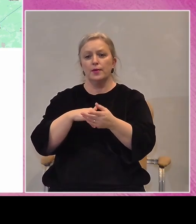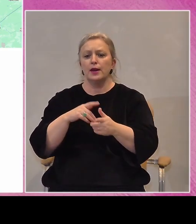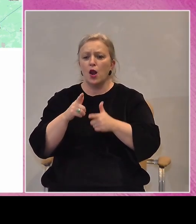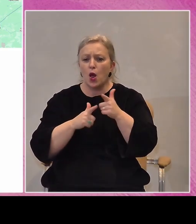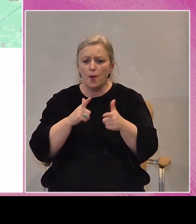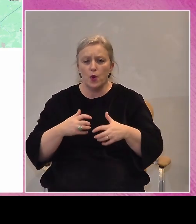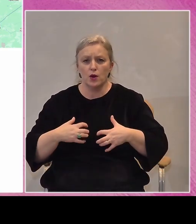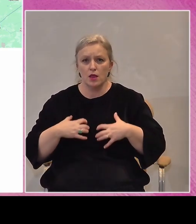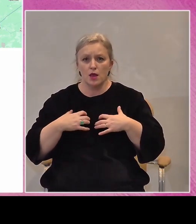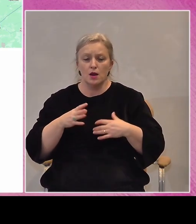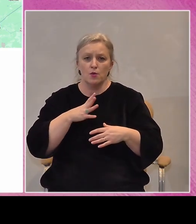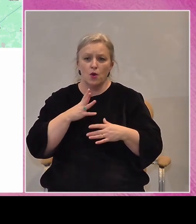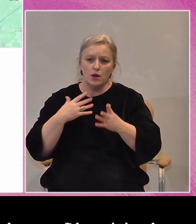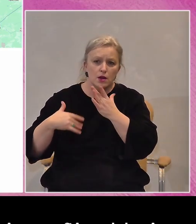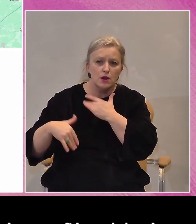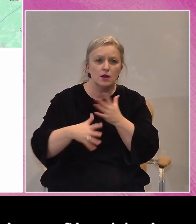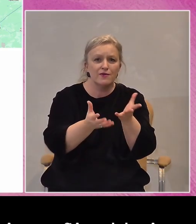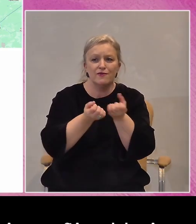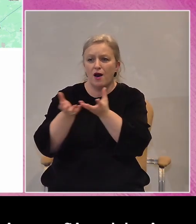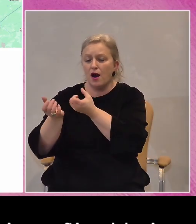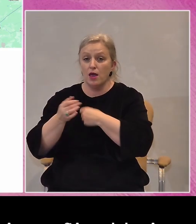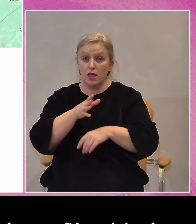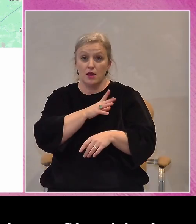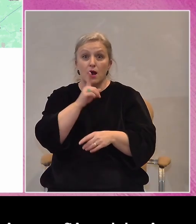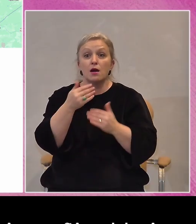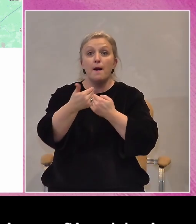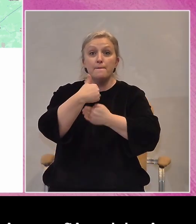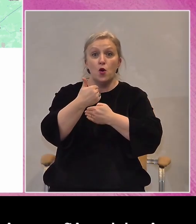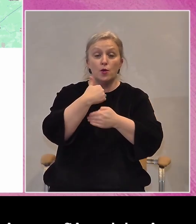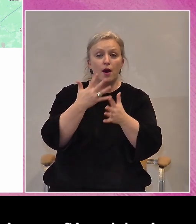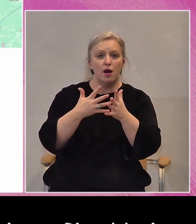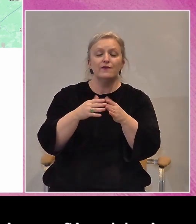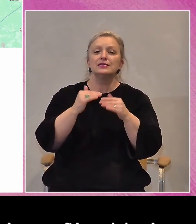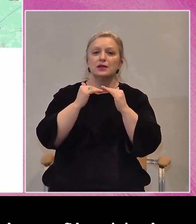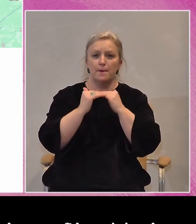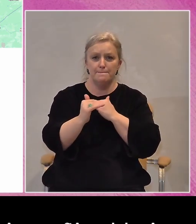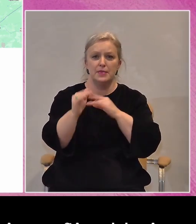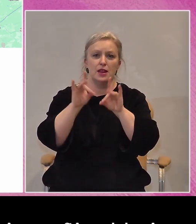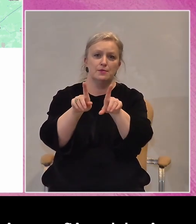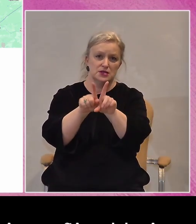When we started out, when we accepted